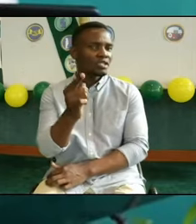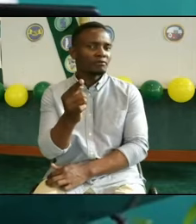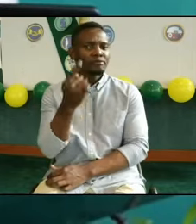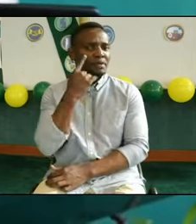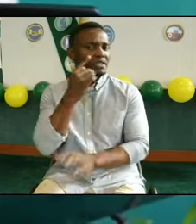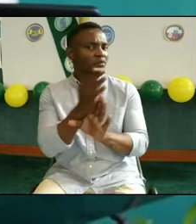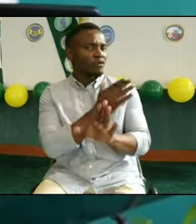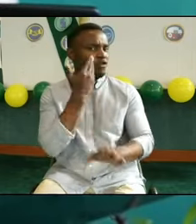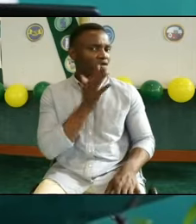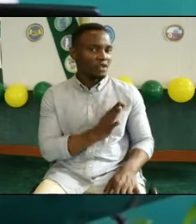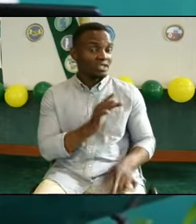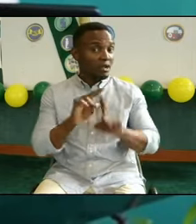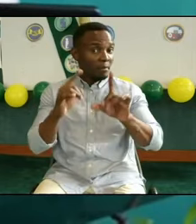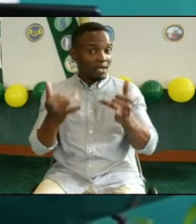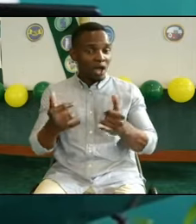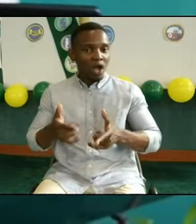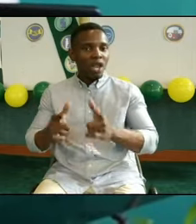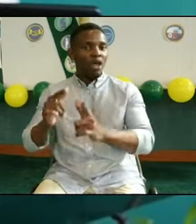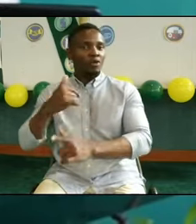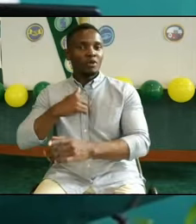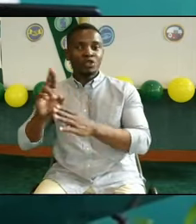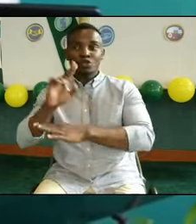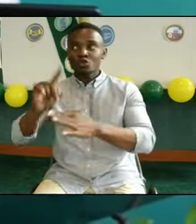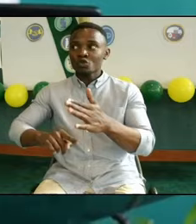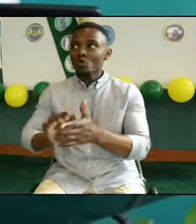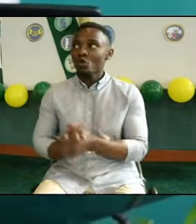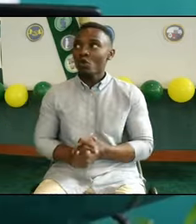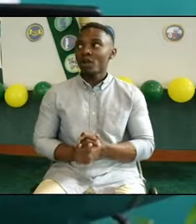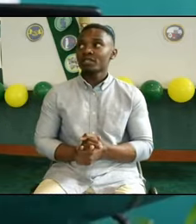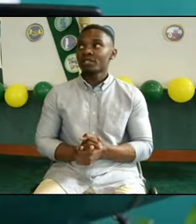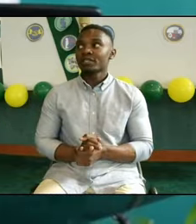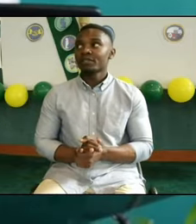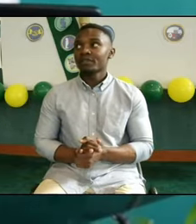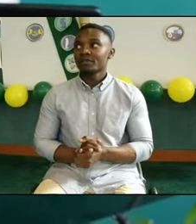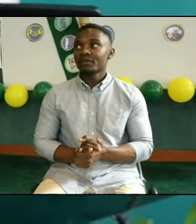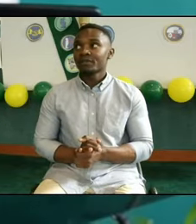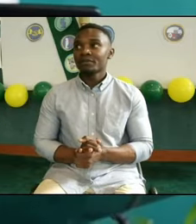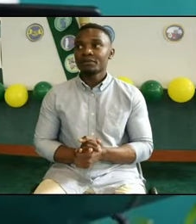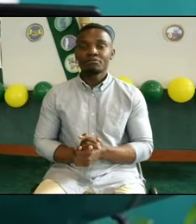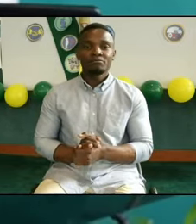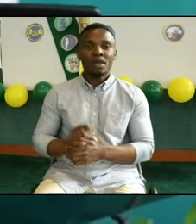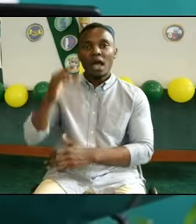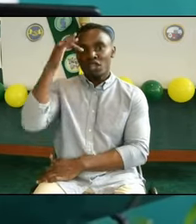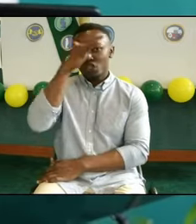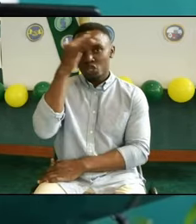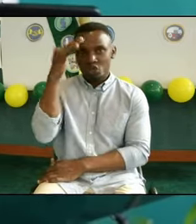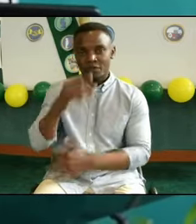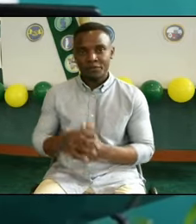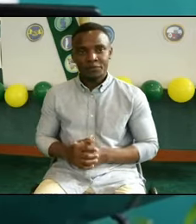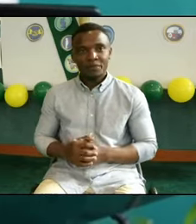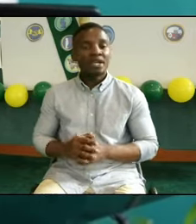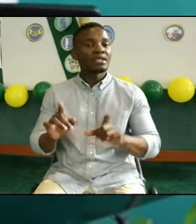but allow me to use what we call the narrative theology to be able to present this topic to you. I am going